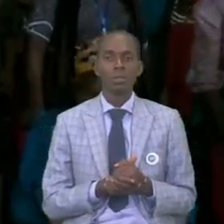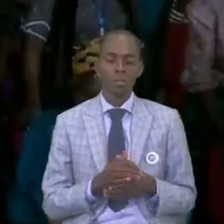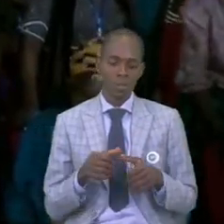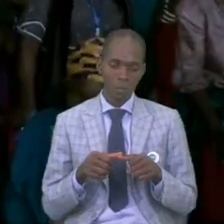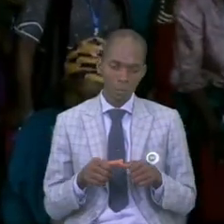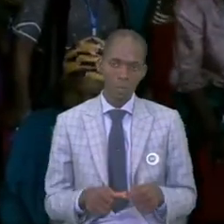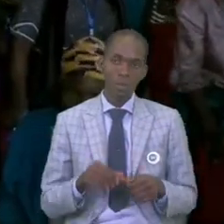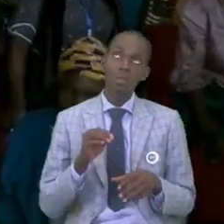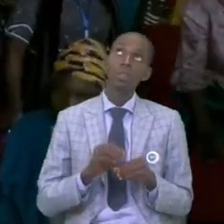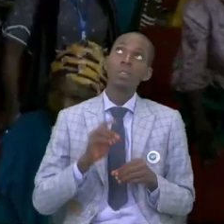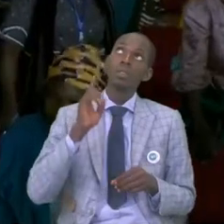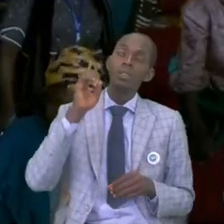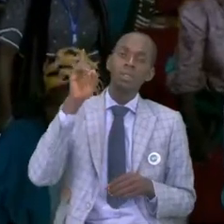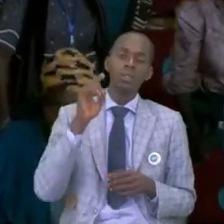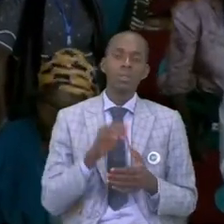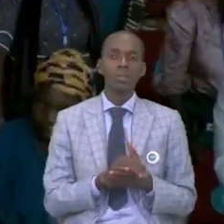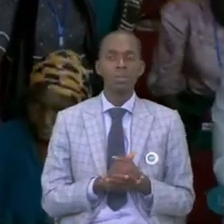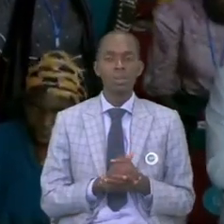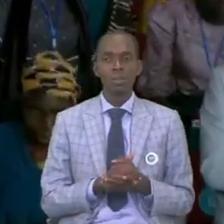Abide in him.